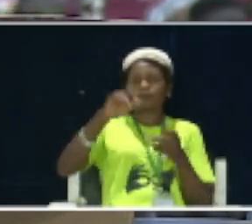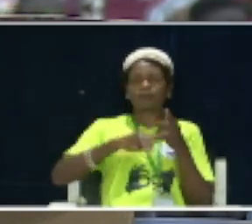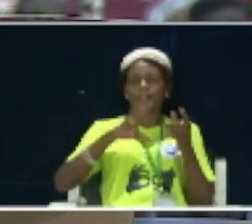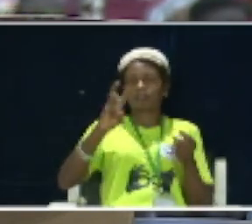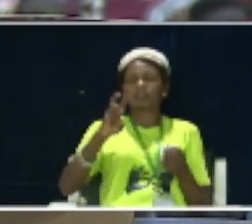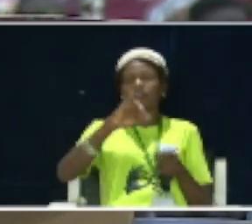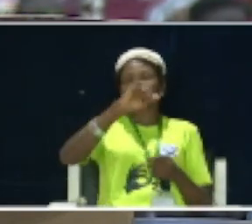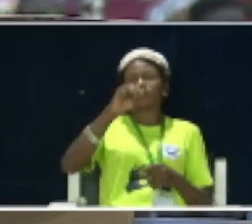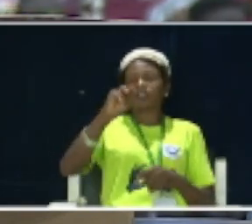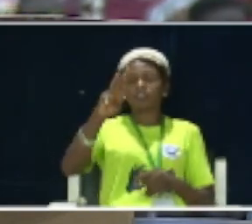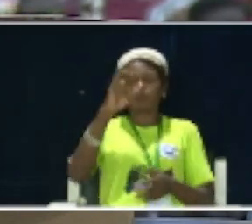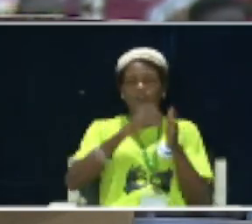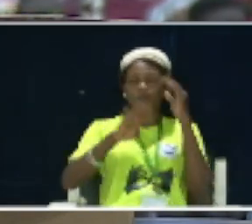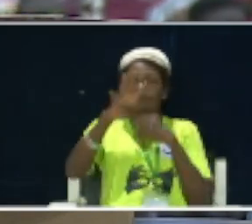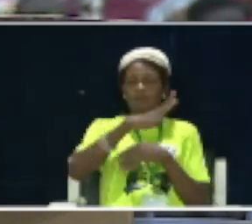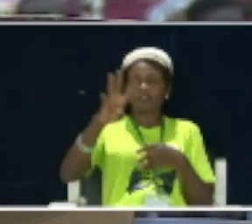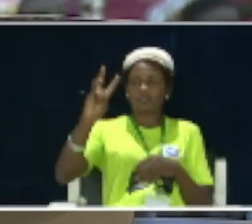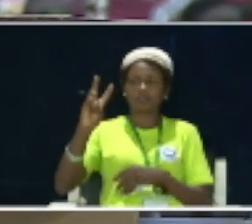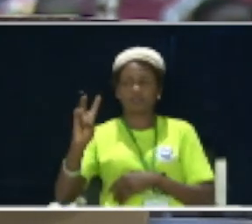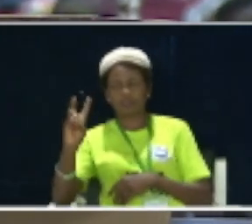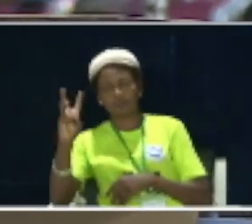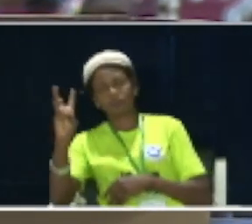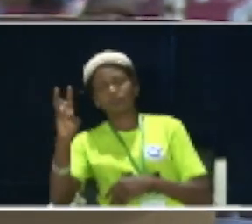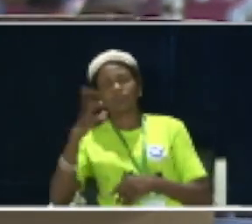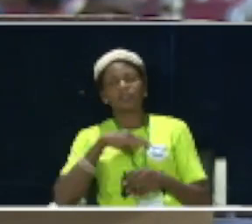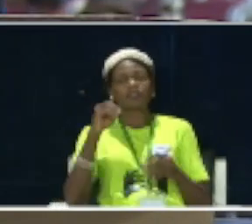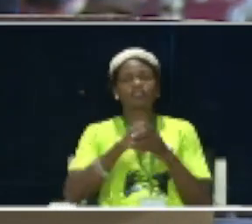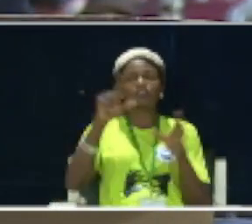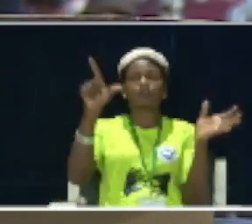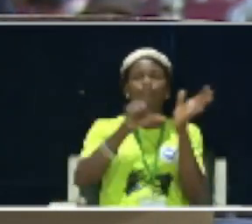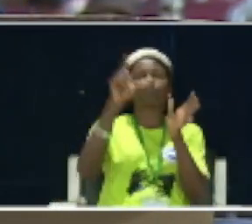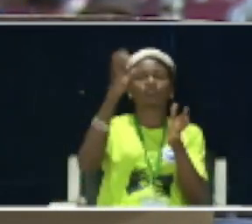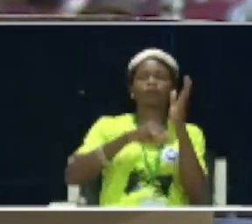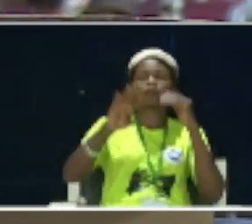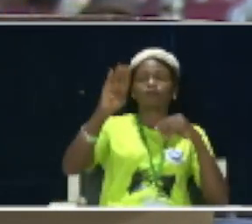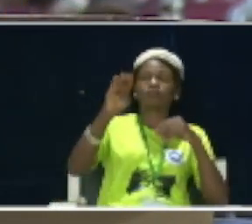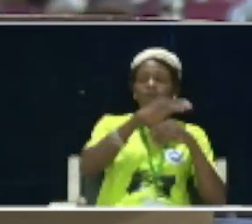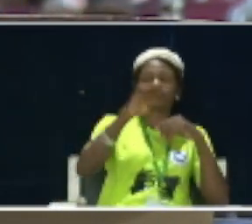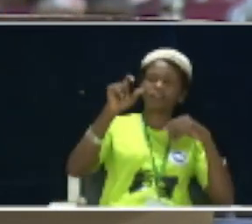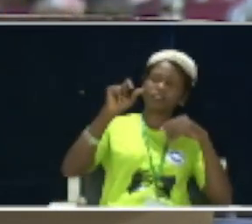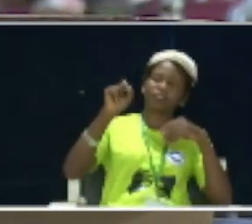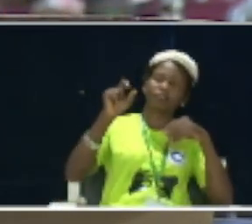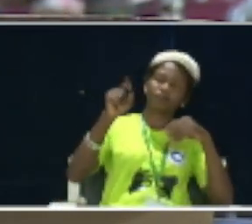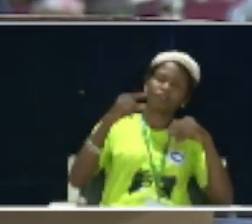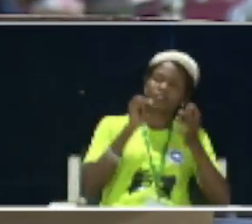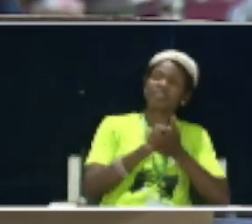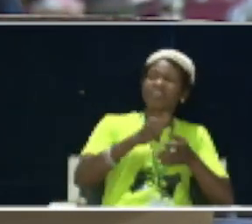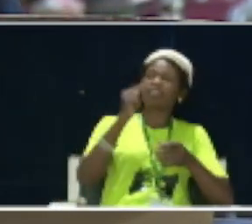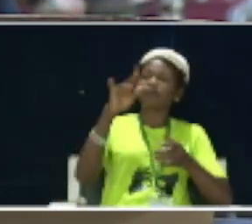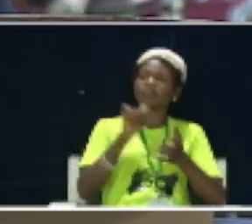James chapter 4, verse 6. And in Luke 14:11, Jesus said, anyone that exalts